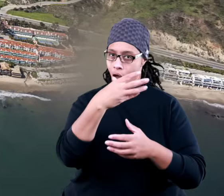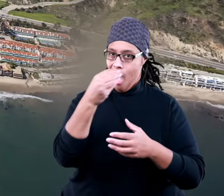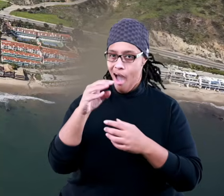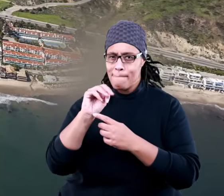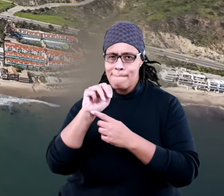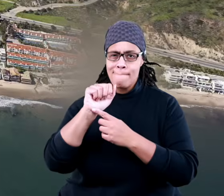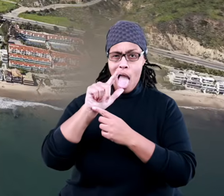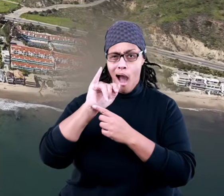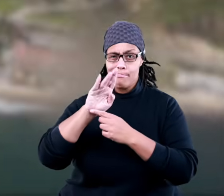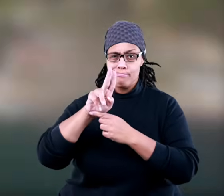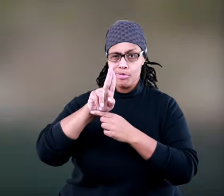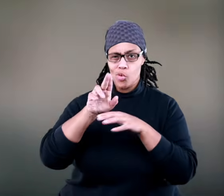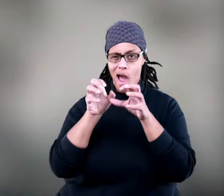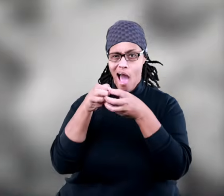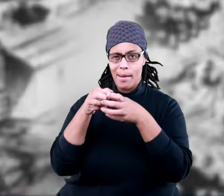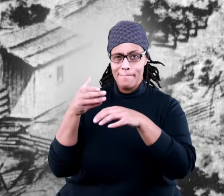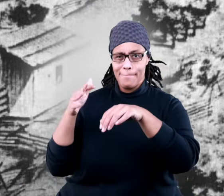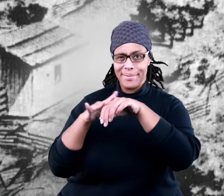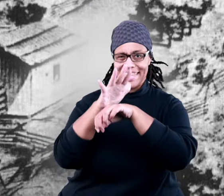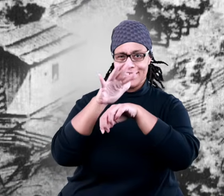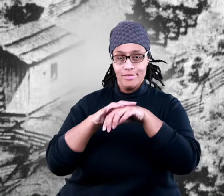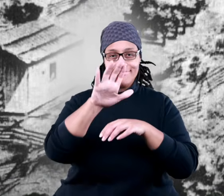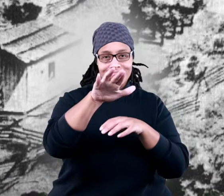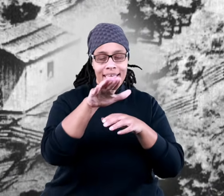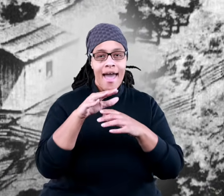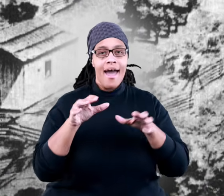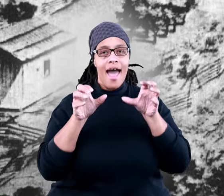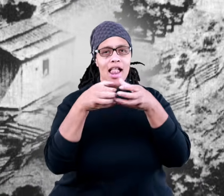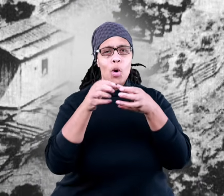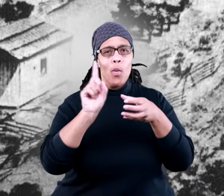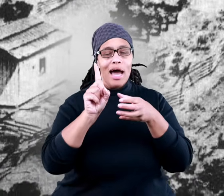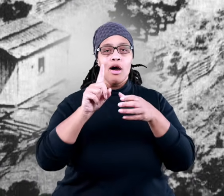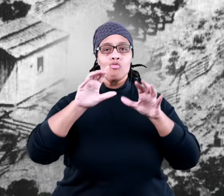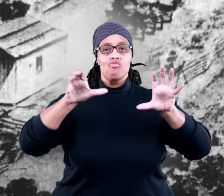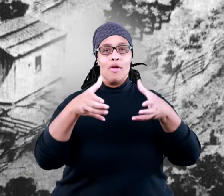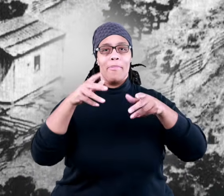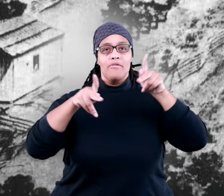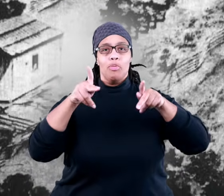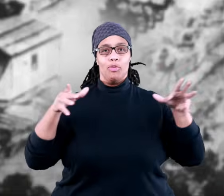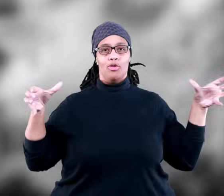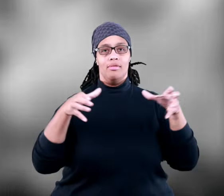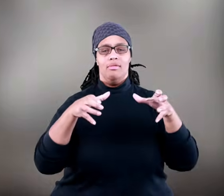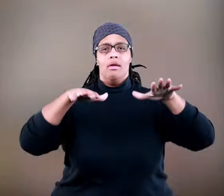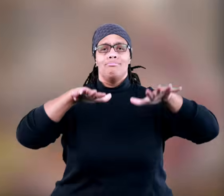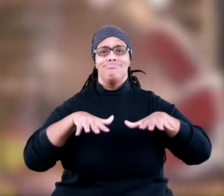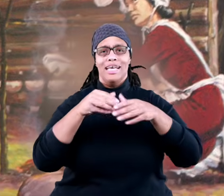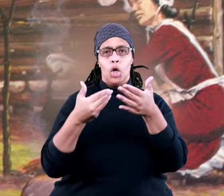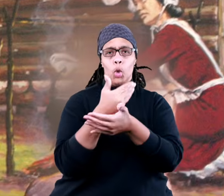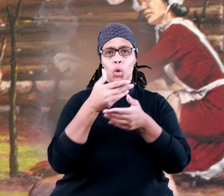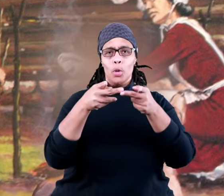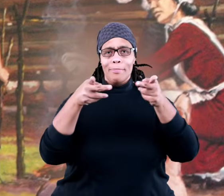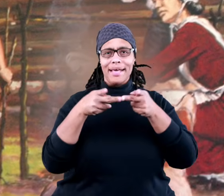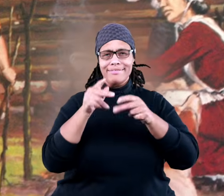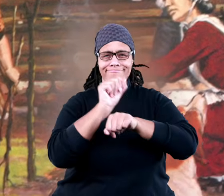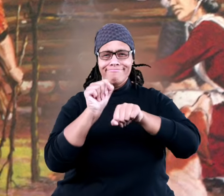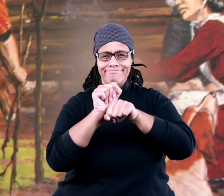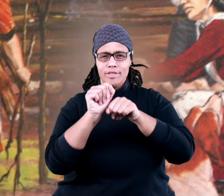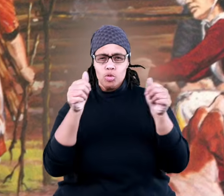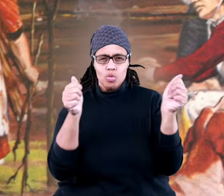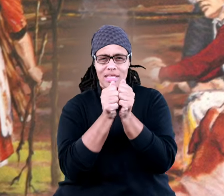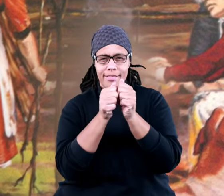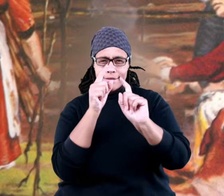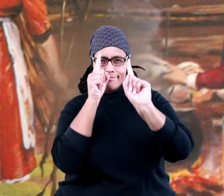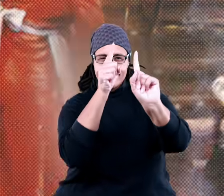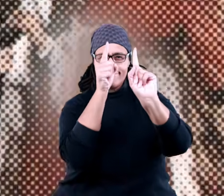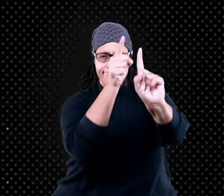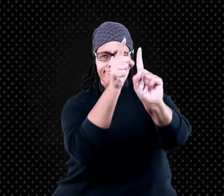and Malibu Colony Beach. A colony is where a group of people settle in a new place and work together